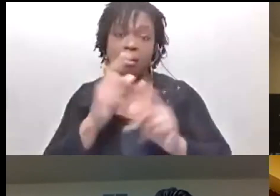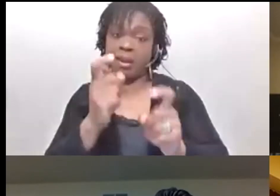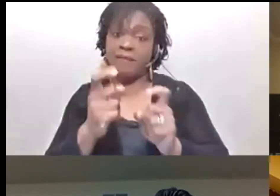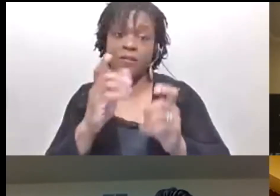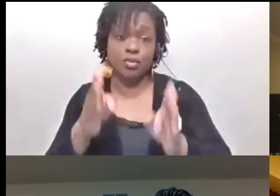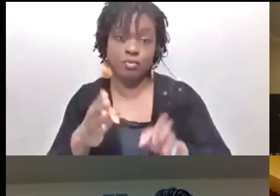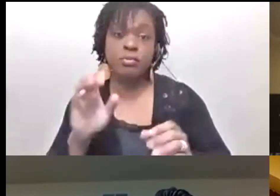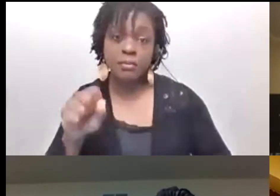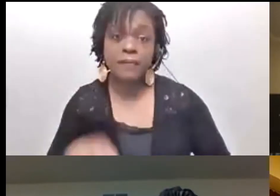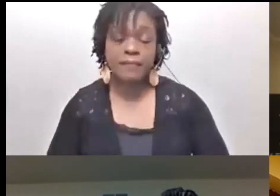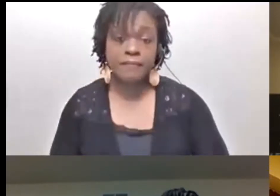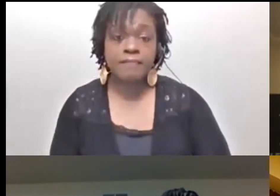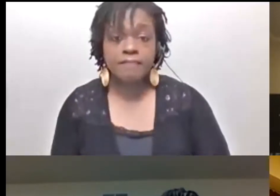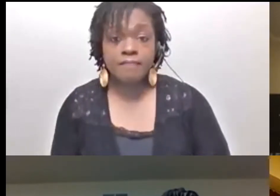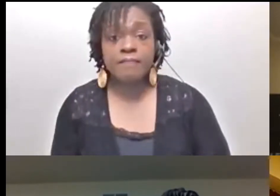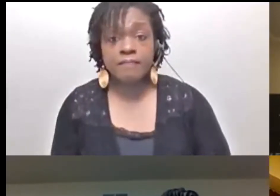Did y'all hear it? Or